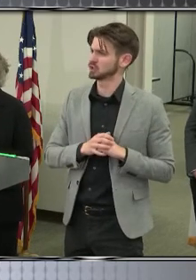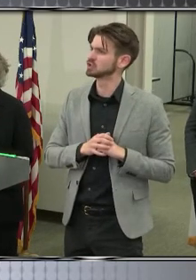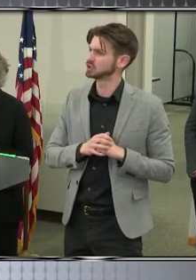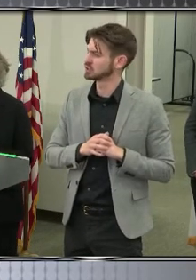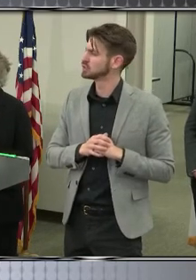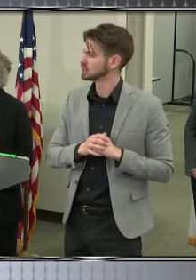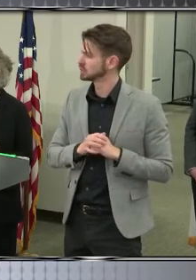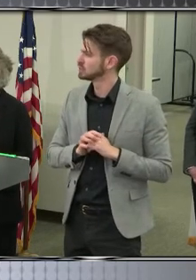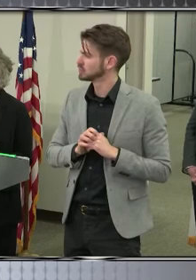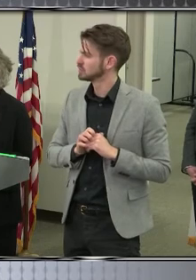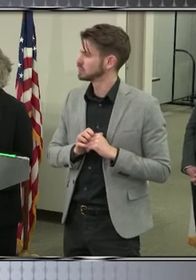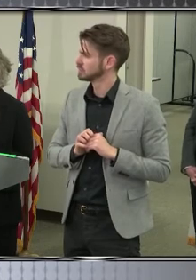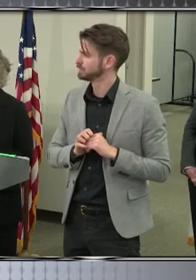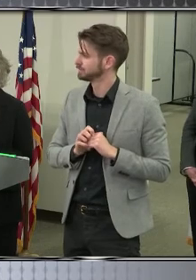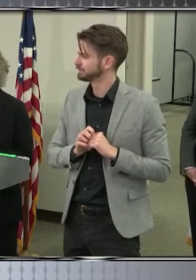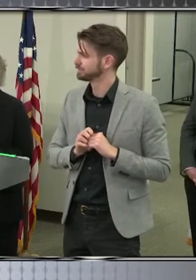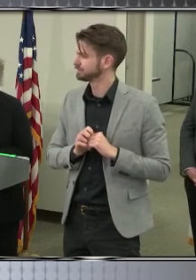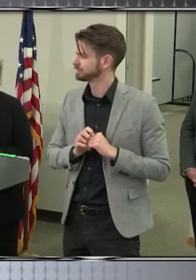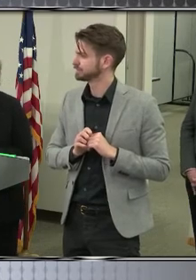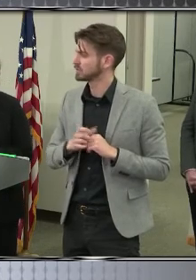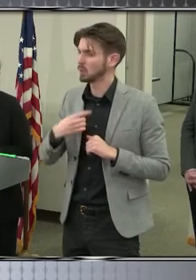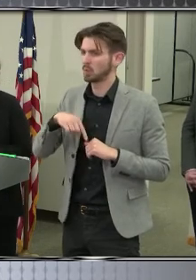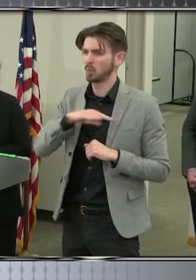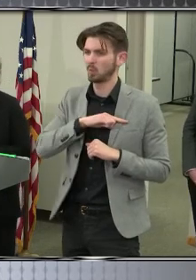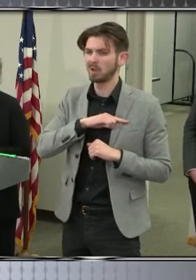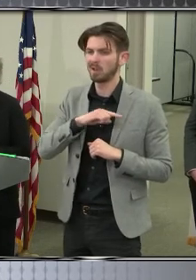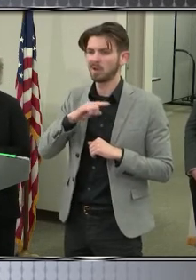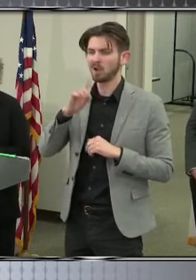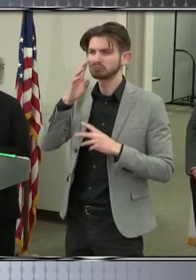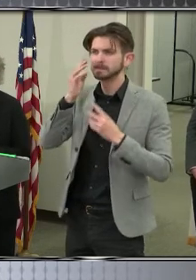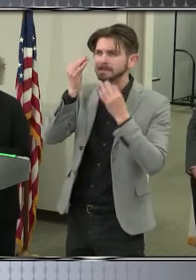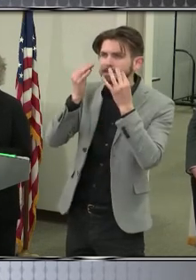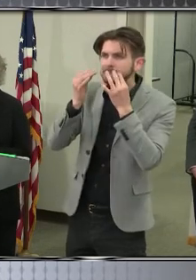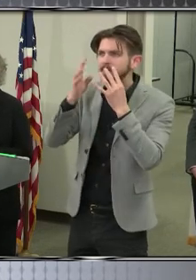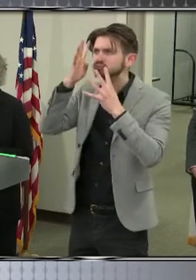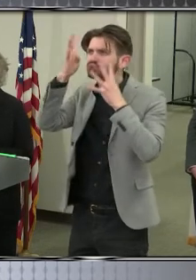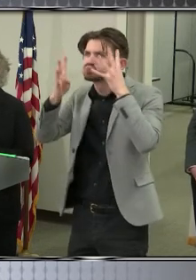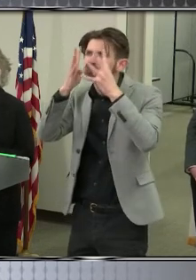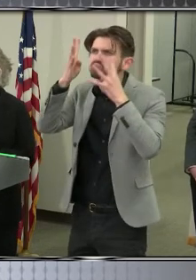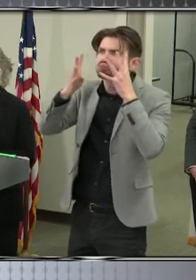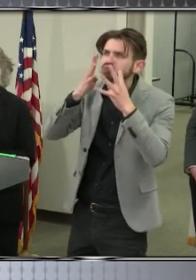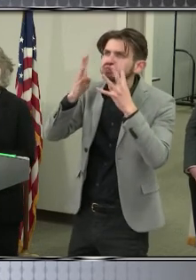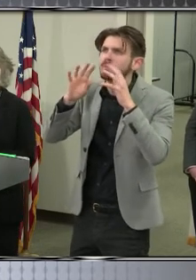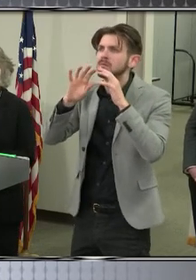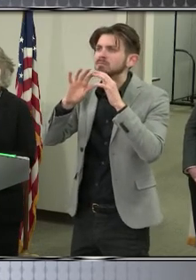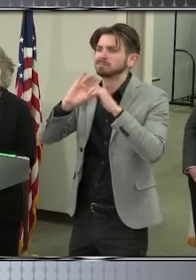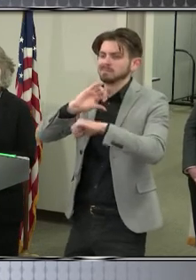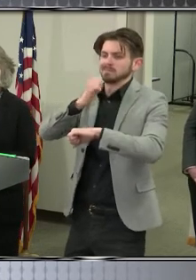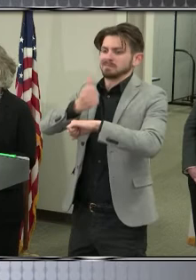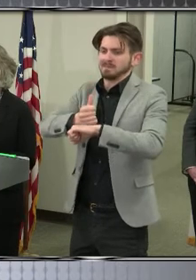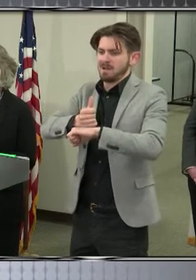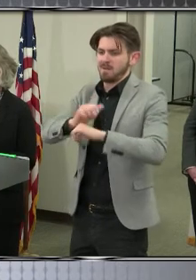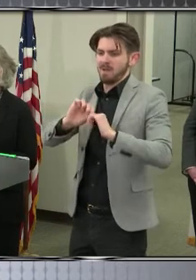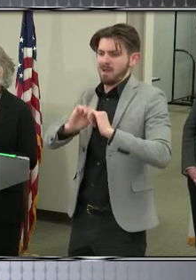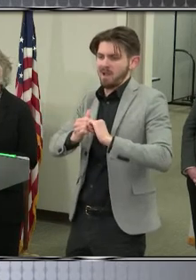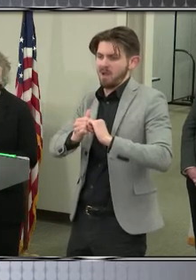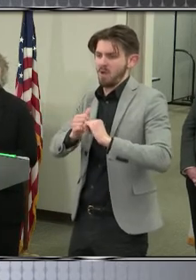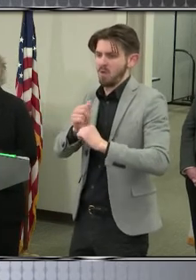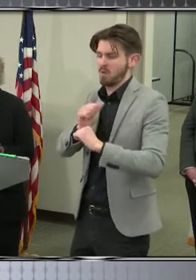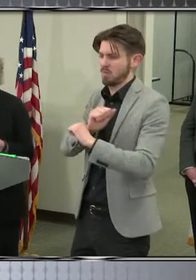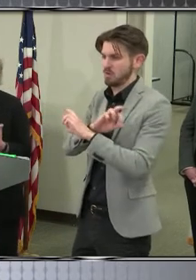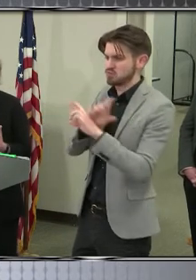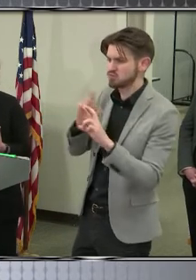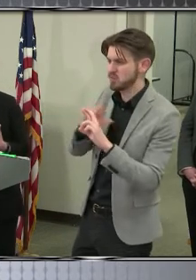speaking about some of the innovations and things that we can do to be prepared and